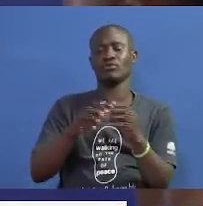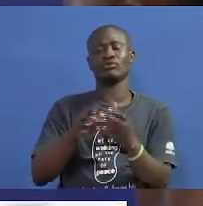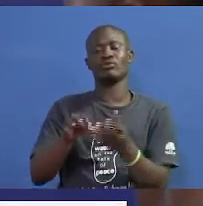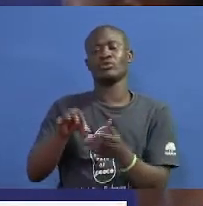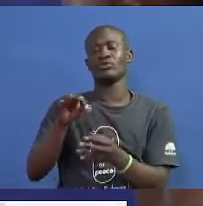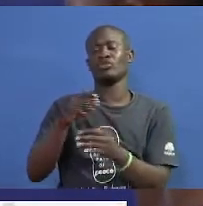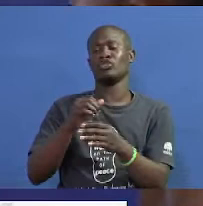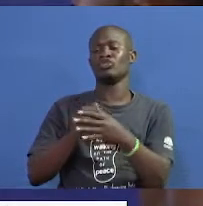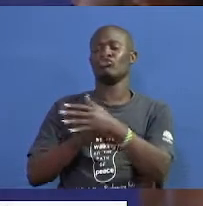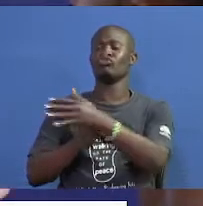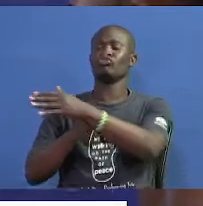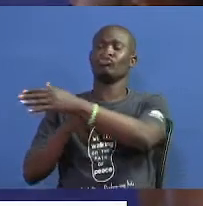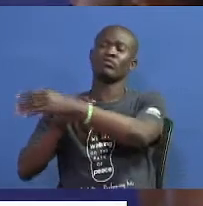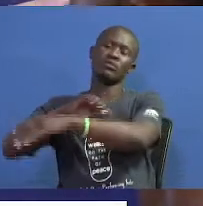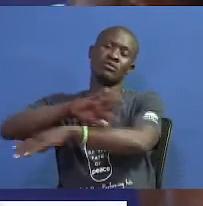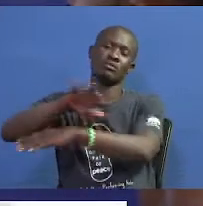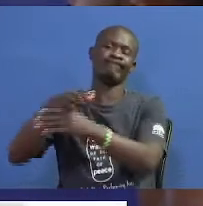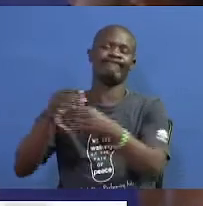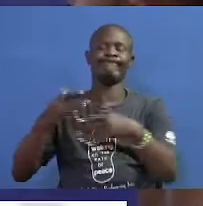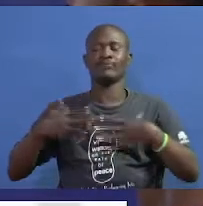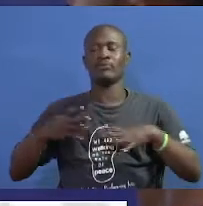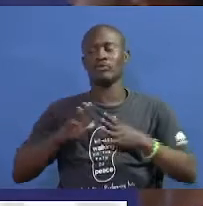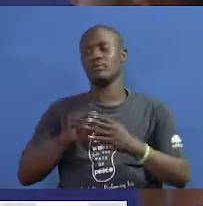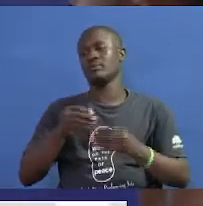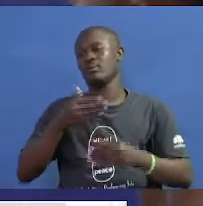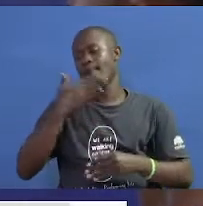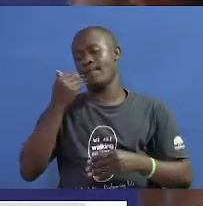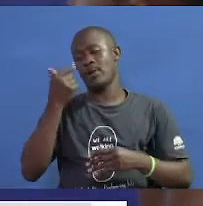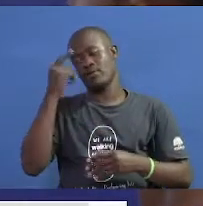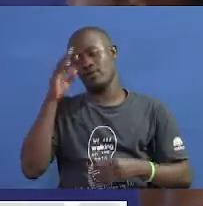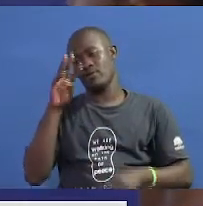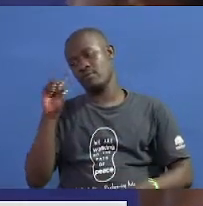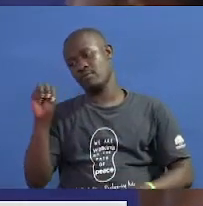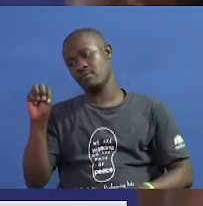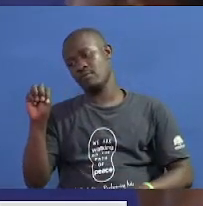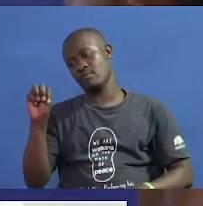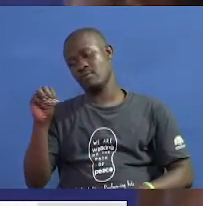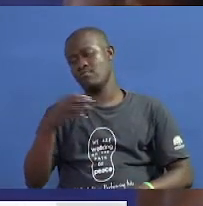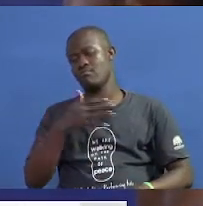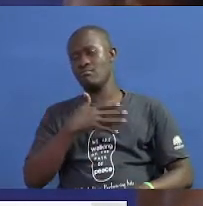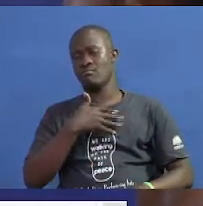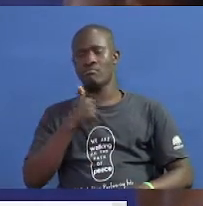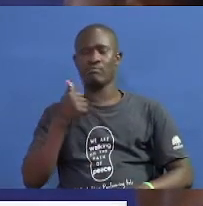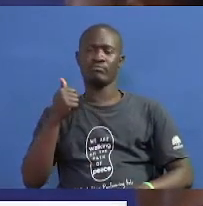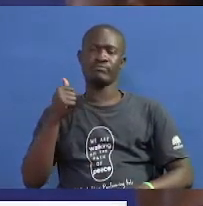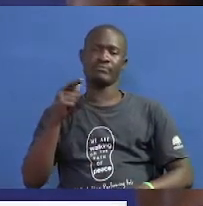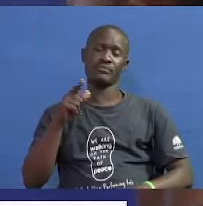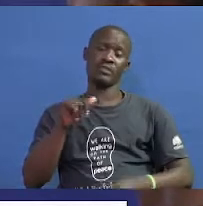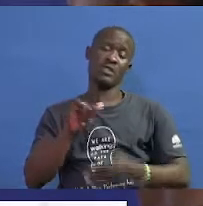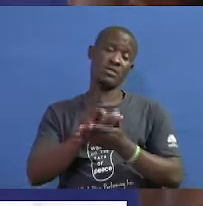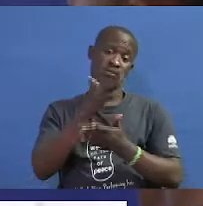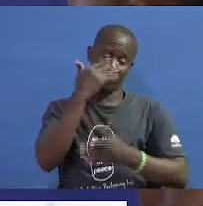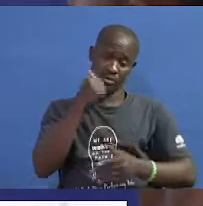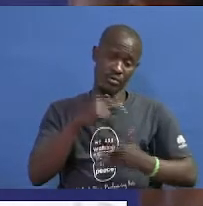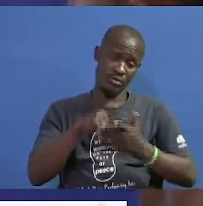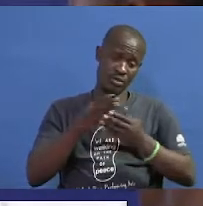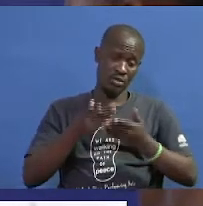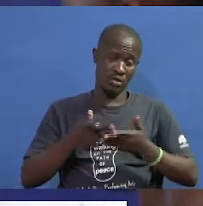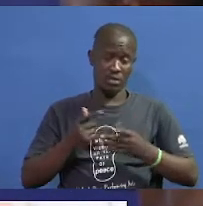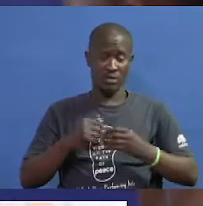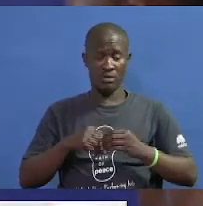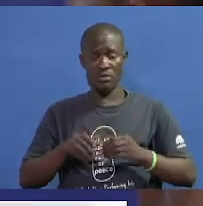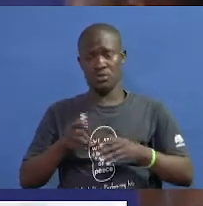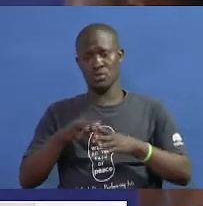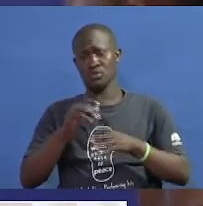want to try to support those people first, to just make things better for them. And that's why I went